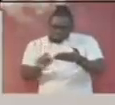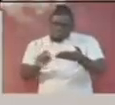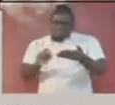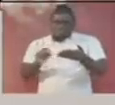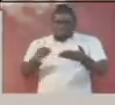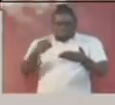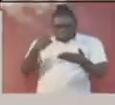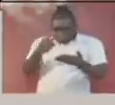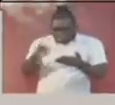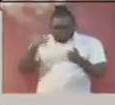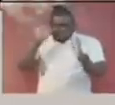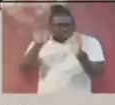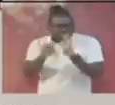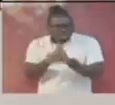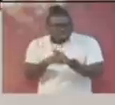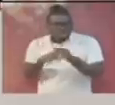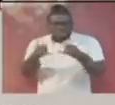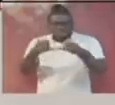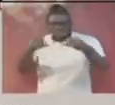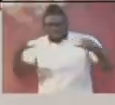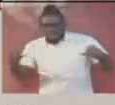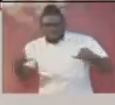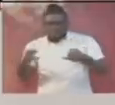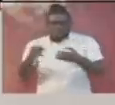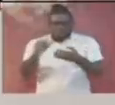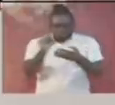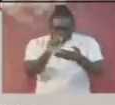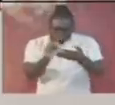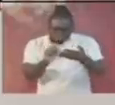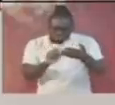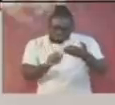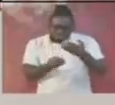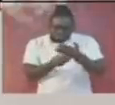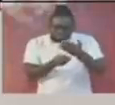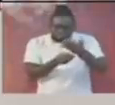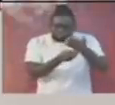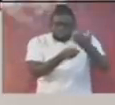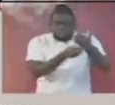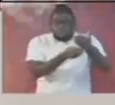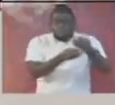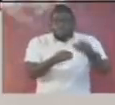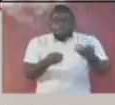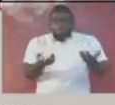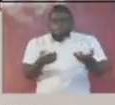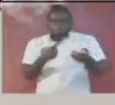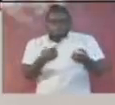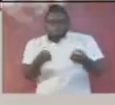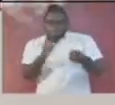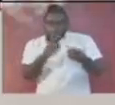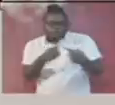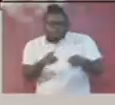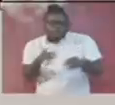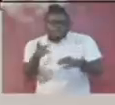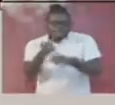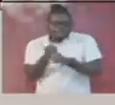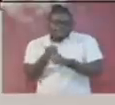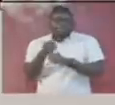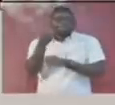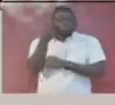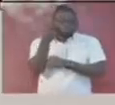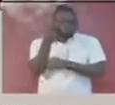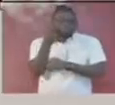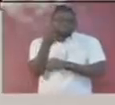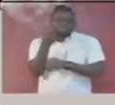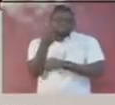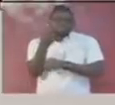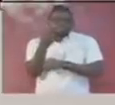child-friendly manner, where they have nice child-friendly graphics and things like that to work with, to help them to talk about their emotions and what